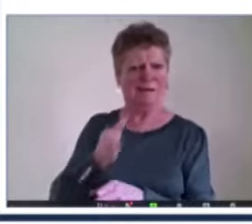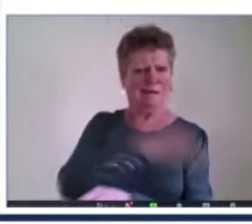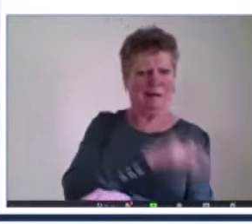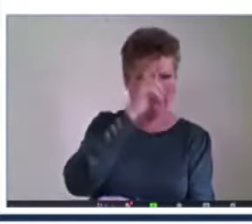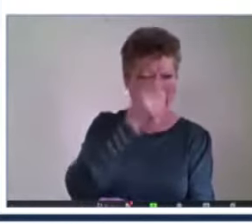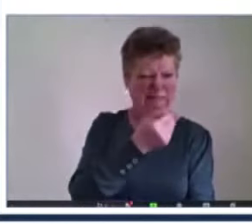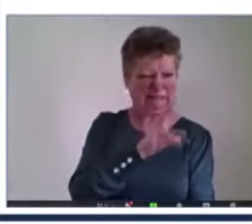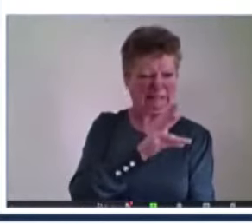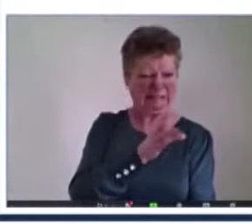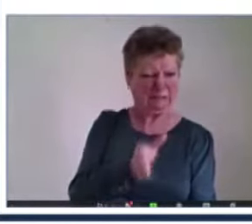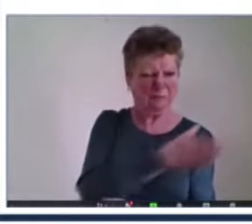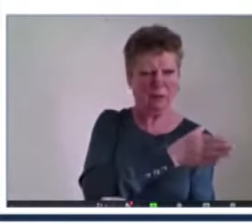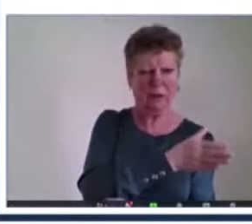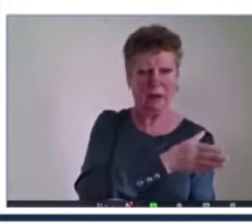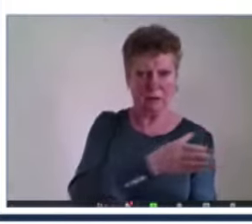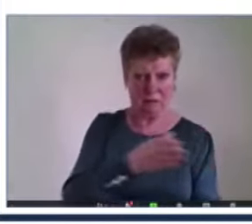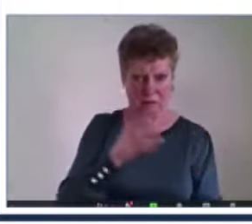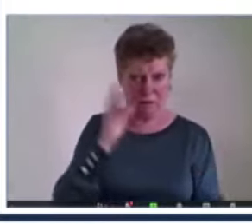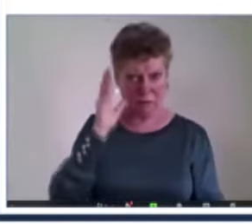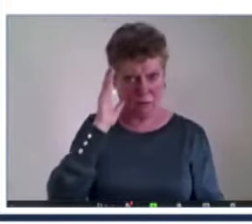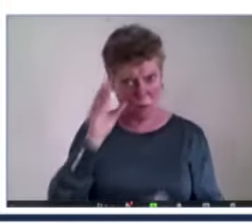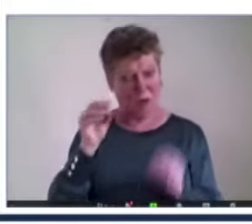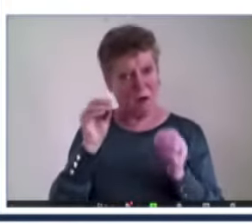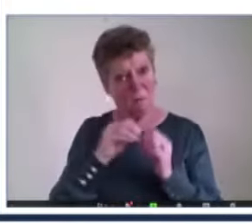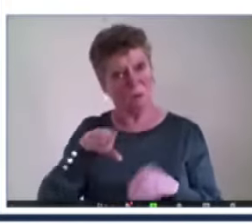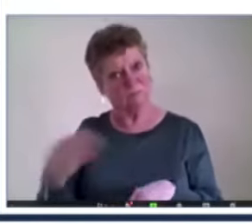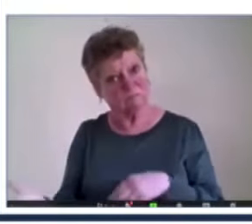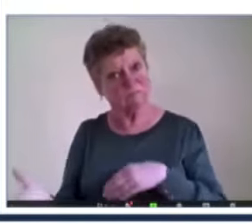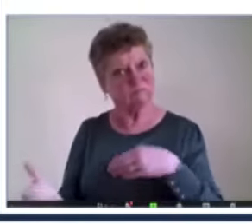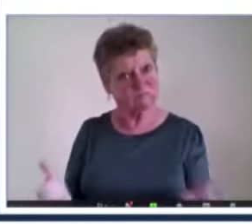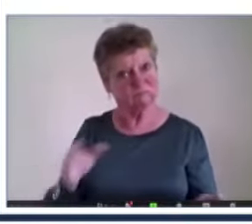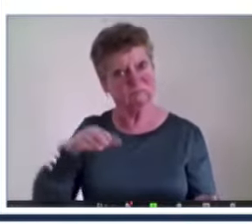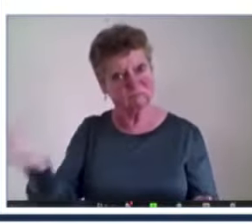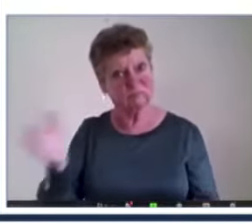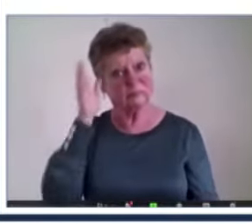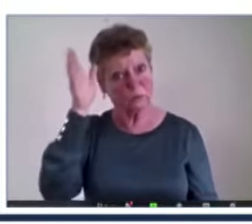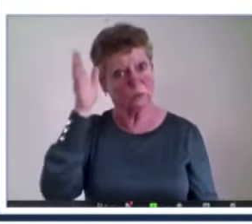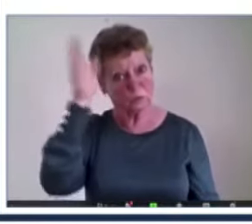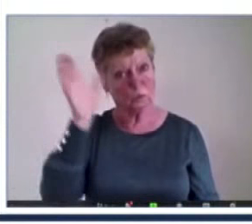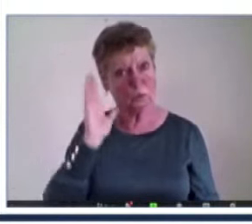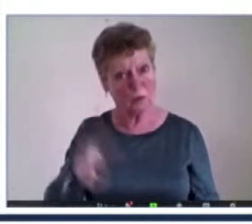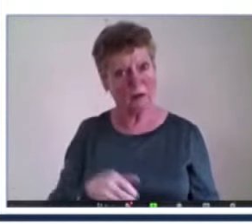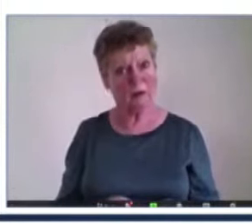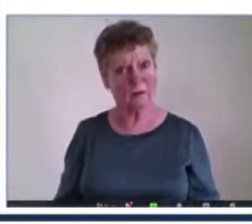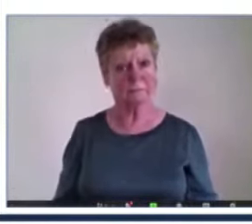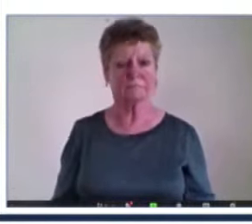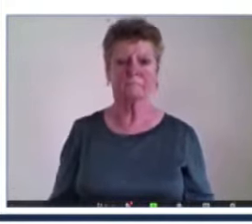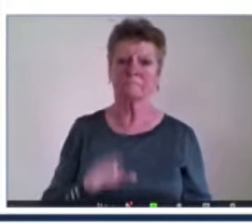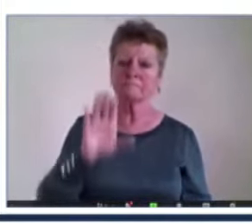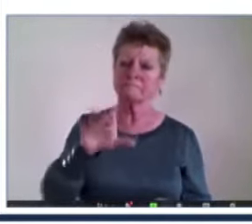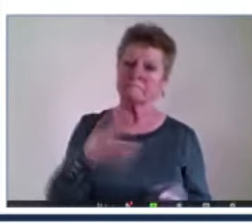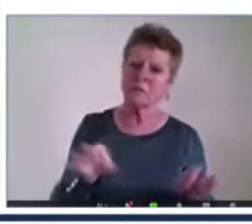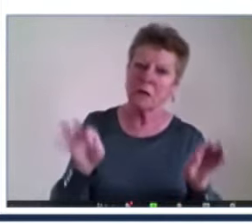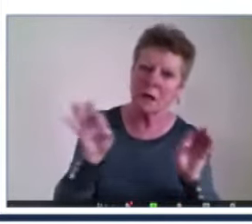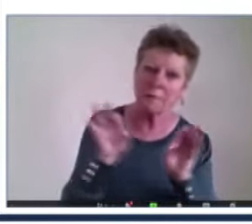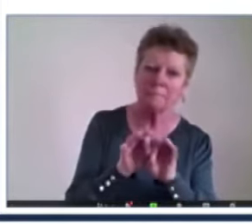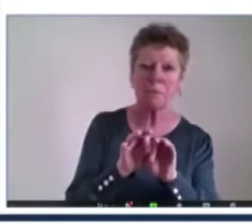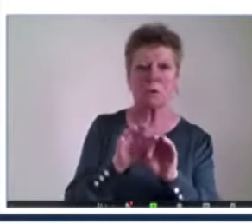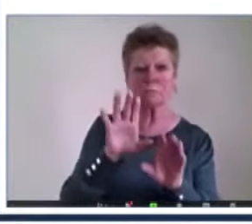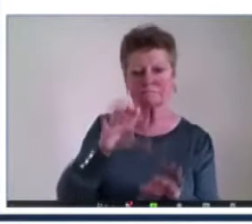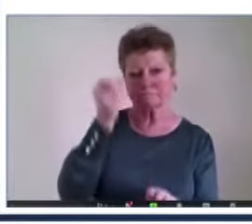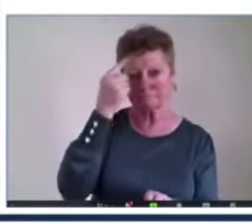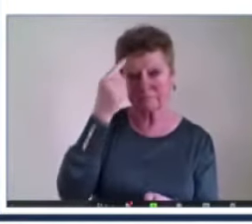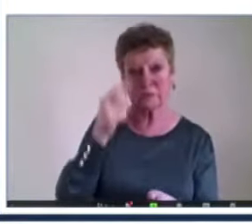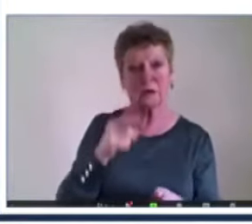see this number of deaths going into the future? So it's important to understand, and I've said this many times, that deaths actually